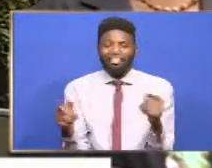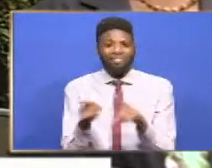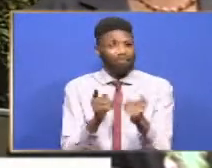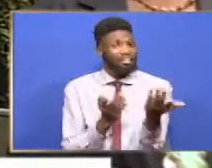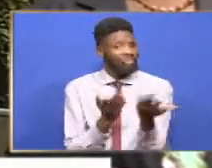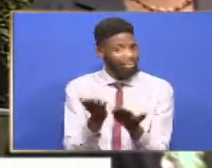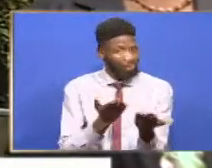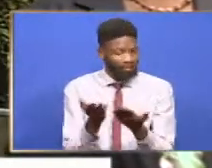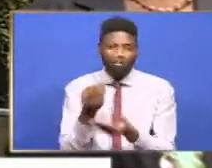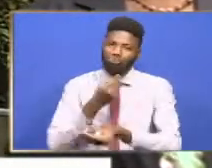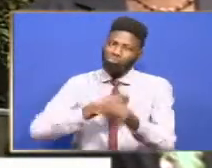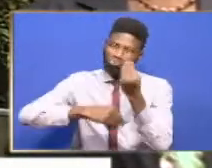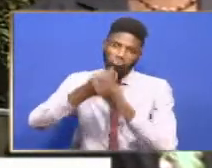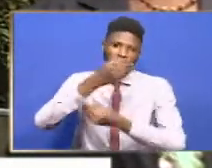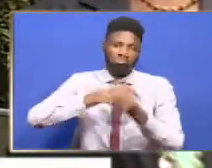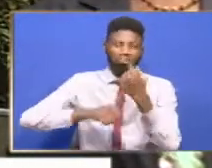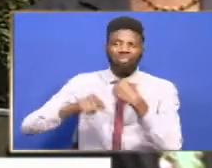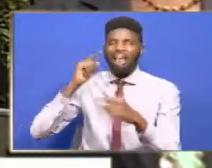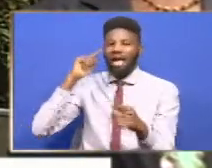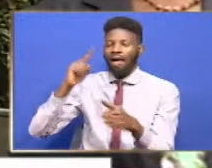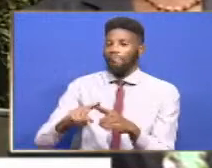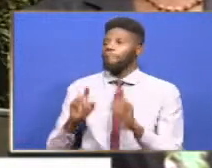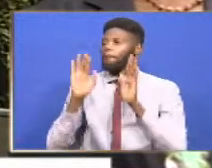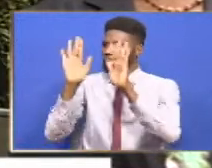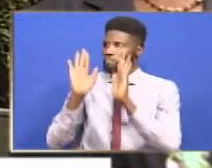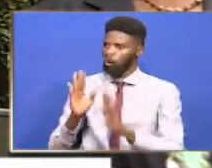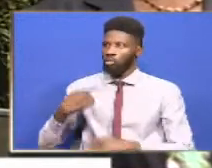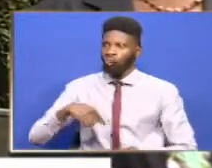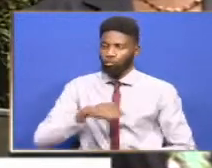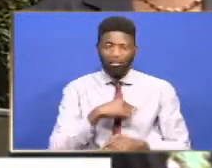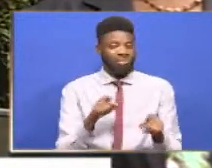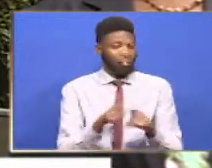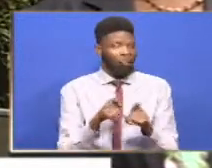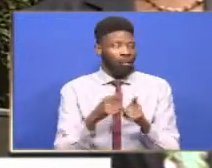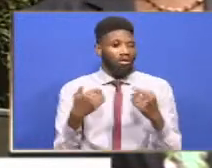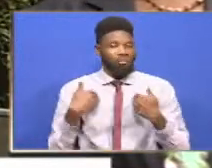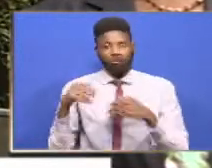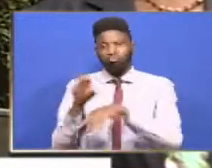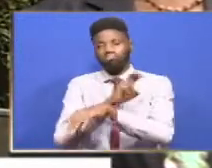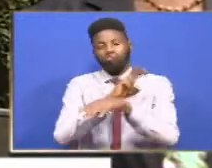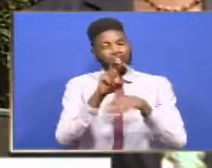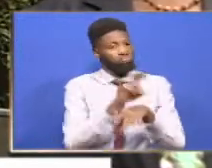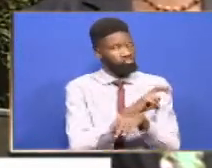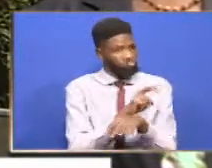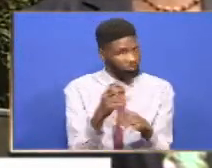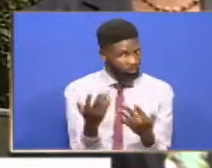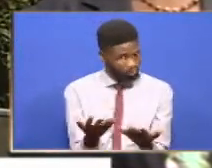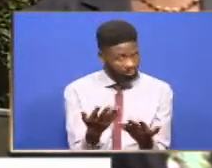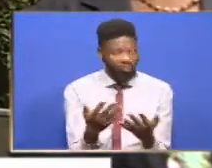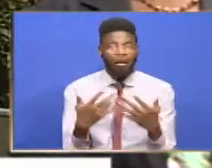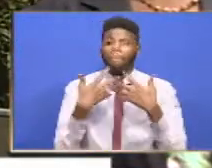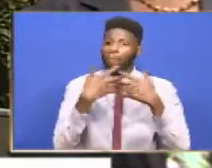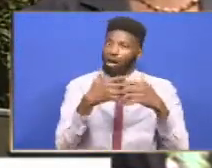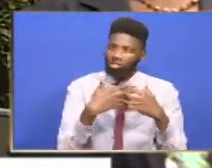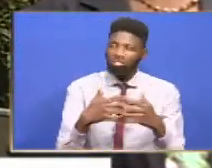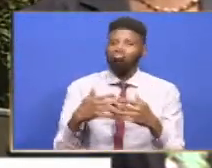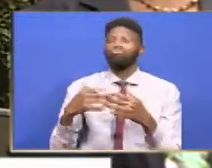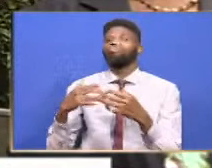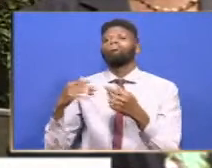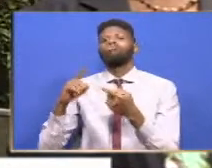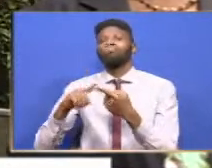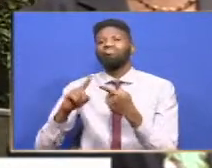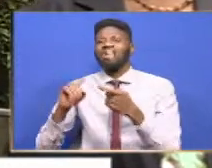able to peddle around. So it is important that we have an oversight in terms of the machines and equipment that we